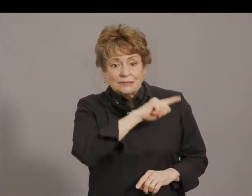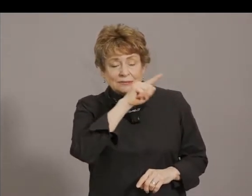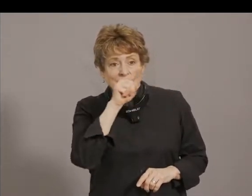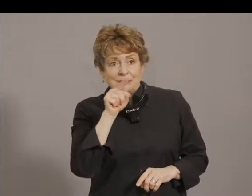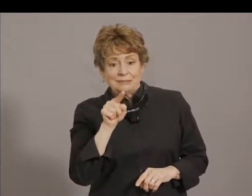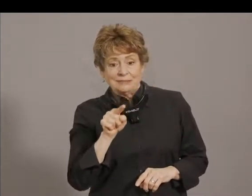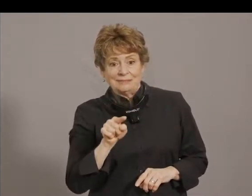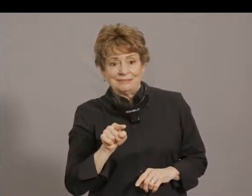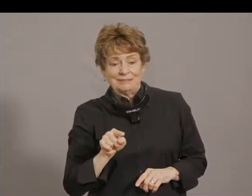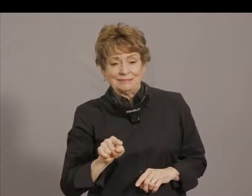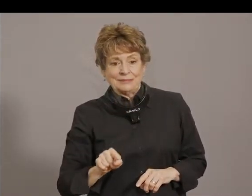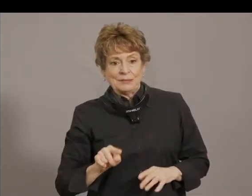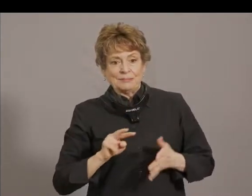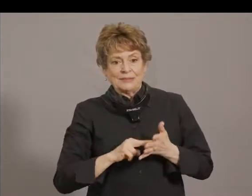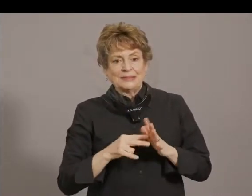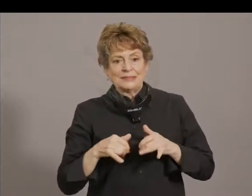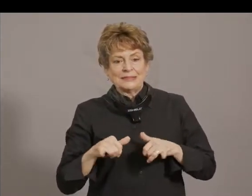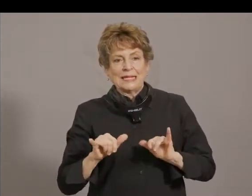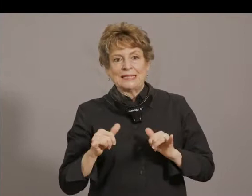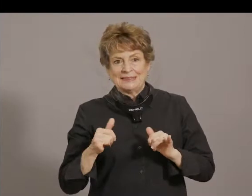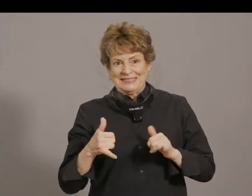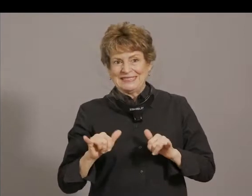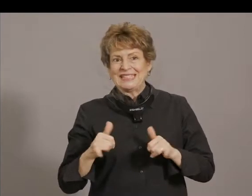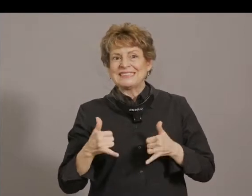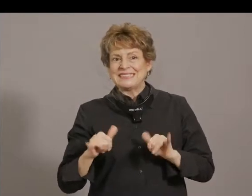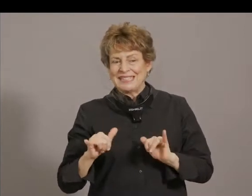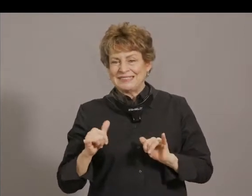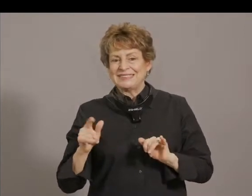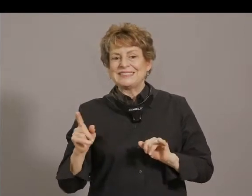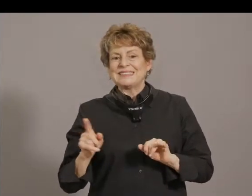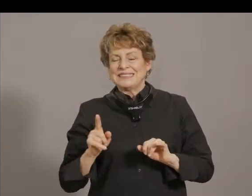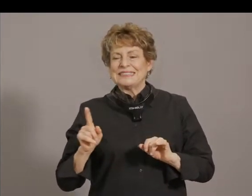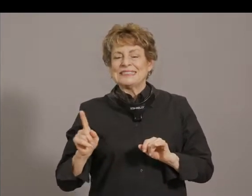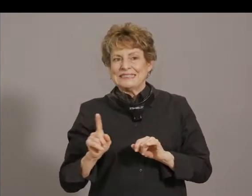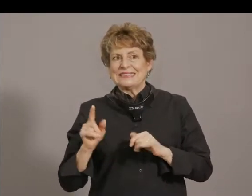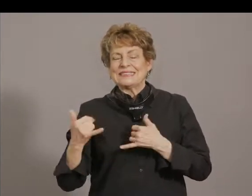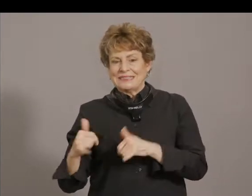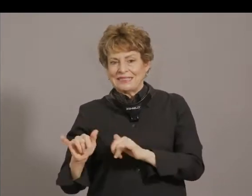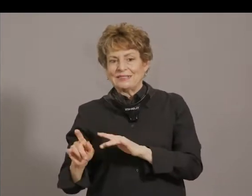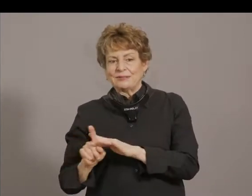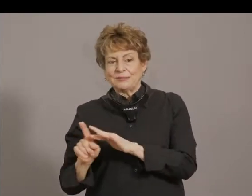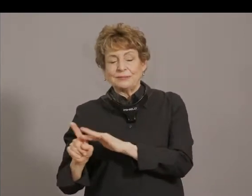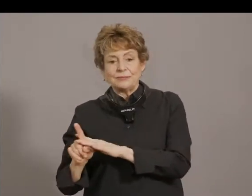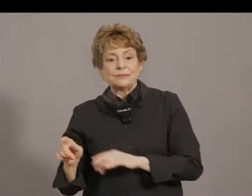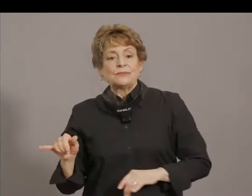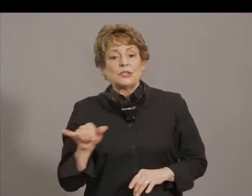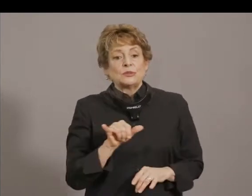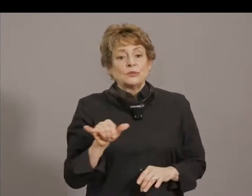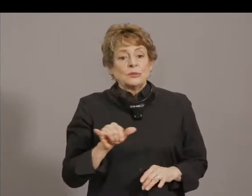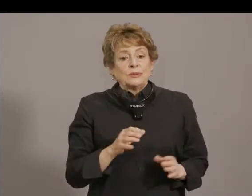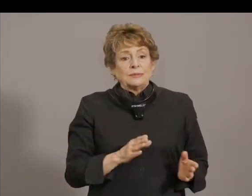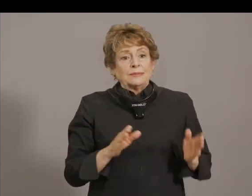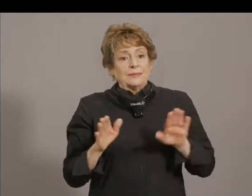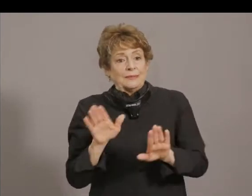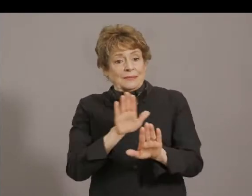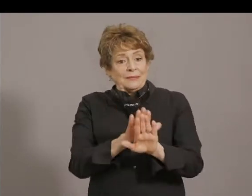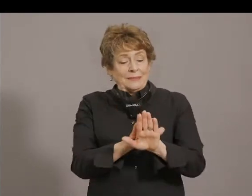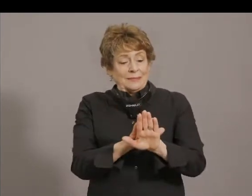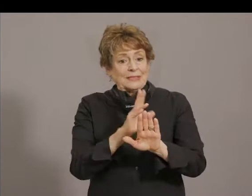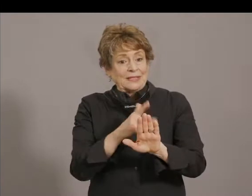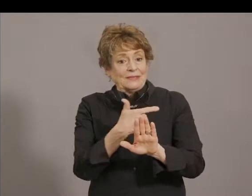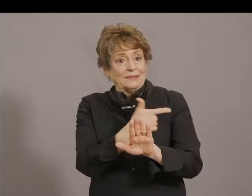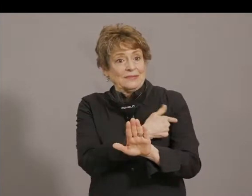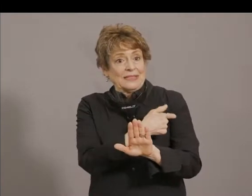in place in Arizona. And we've also overlaid the vaccination phases so that we can see the progress as